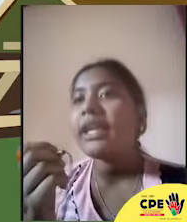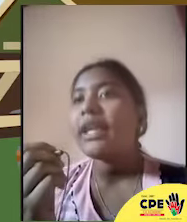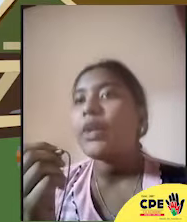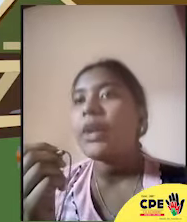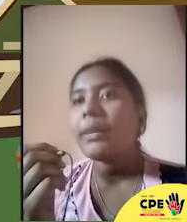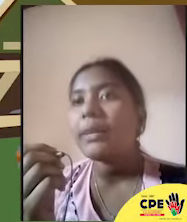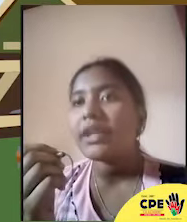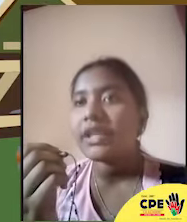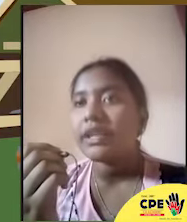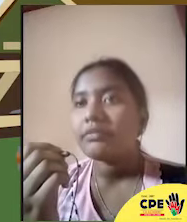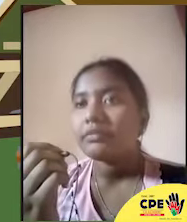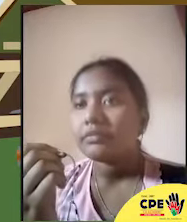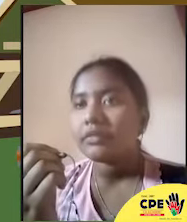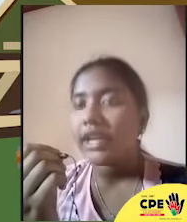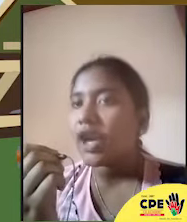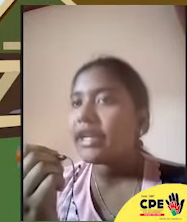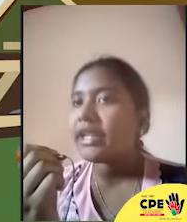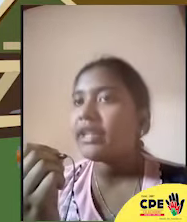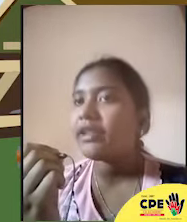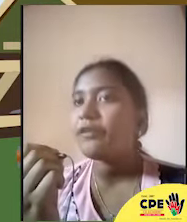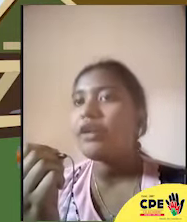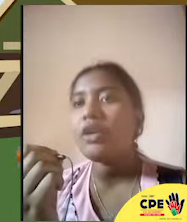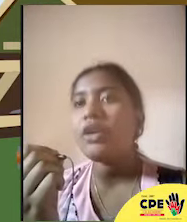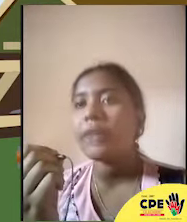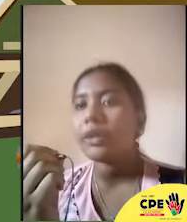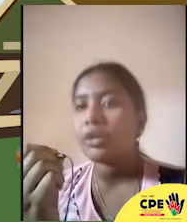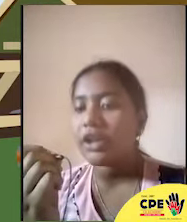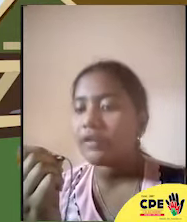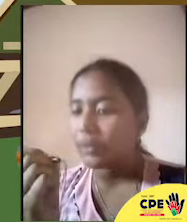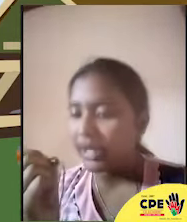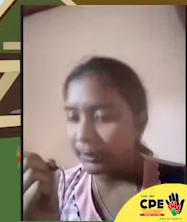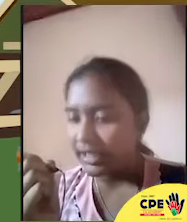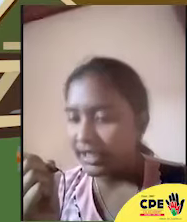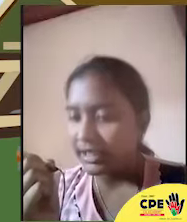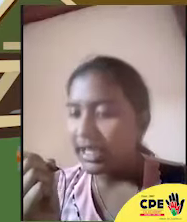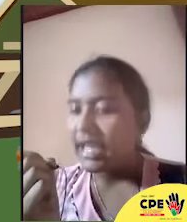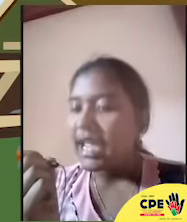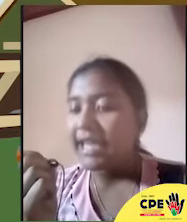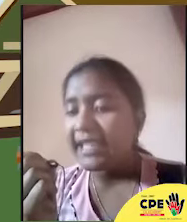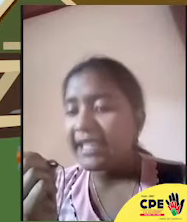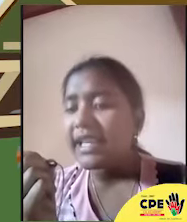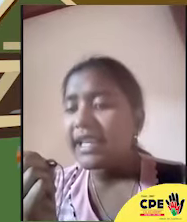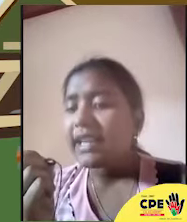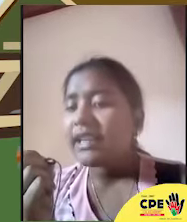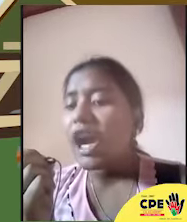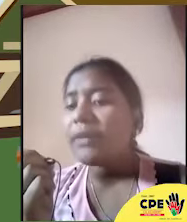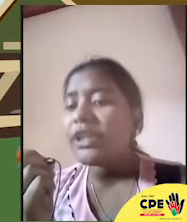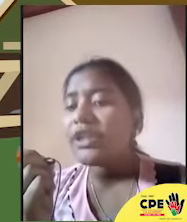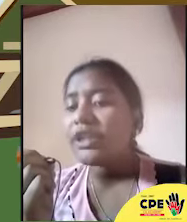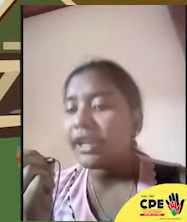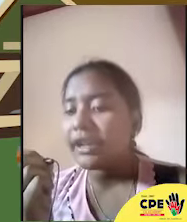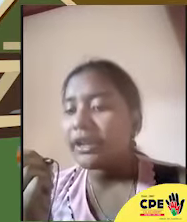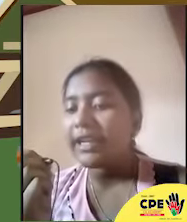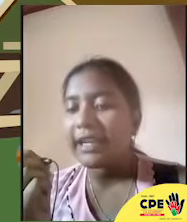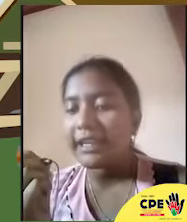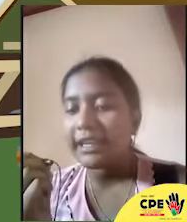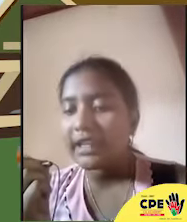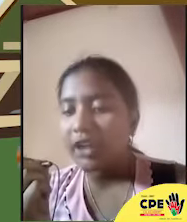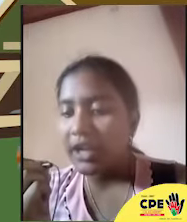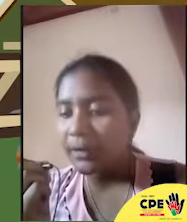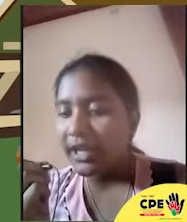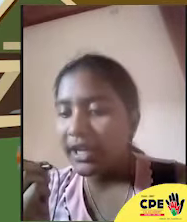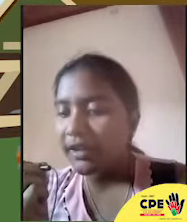only 20%. They're not getting the full loan, but only of a 20%. Nextly, the government should regulate and decrease